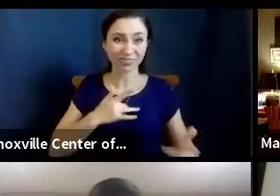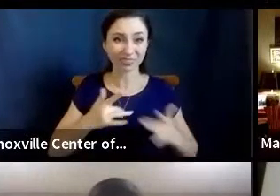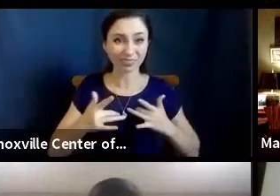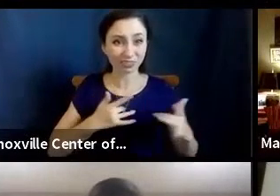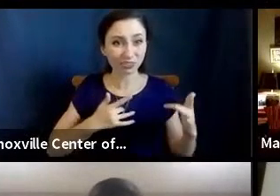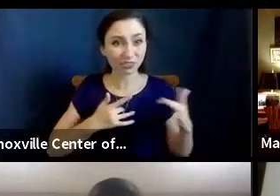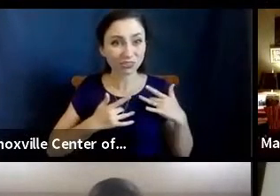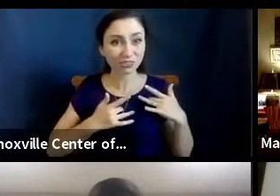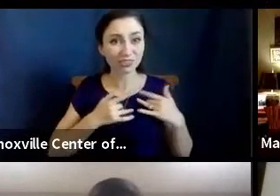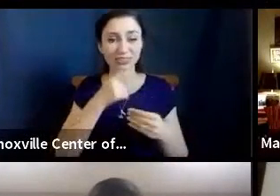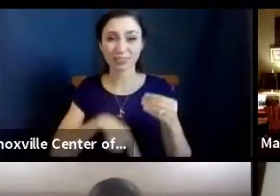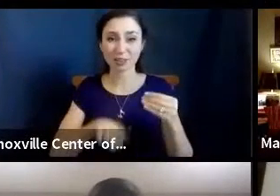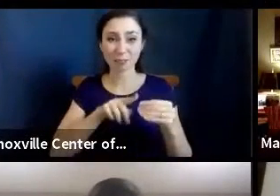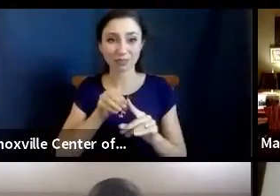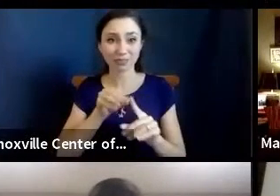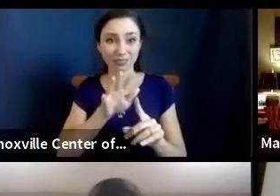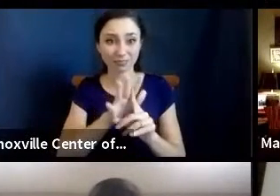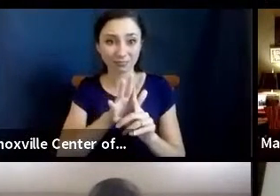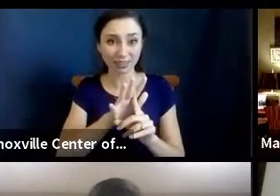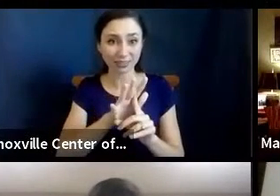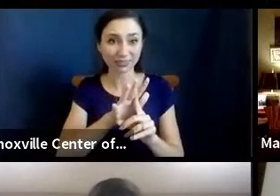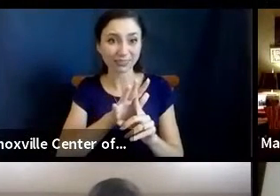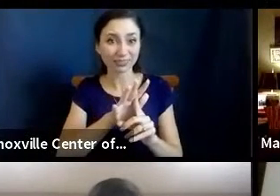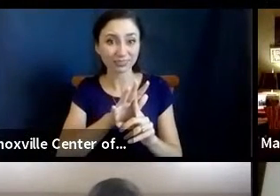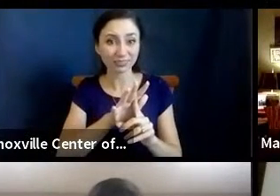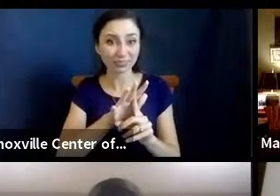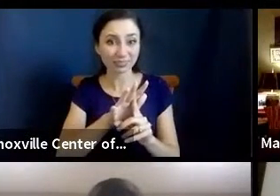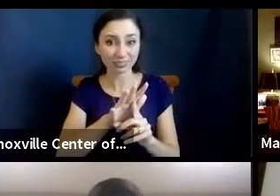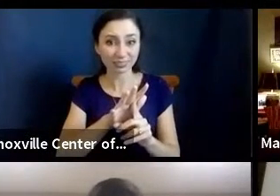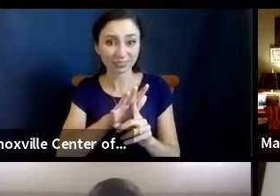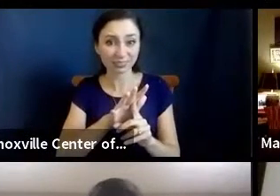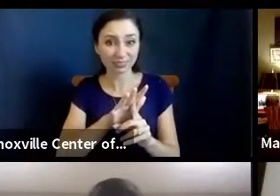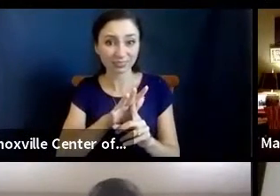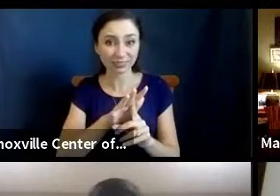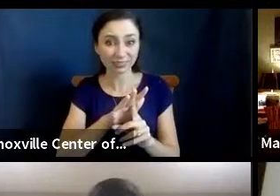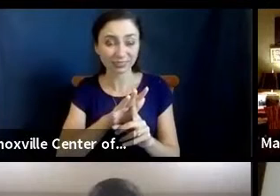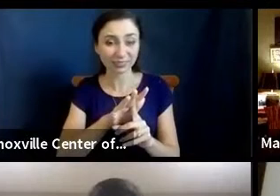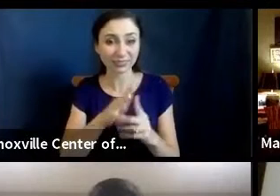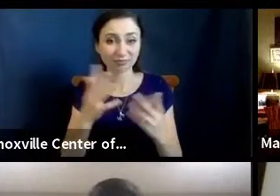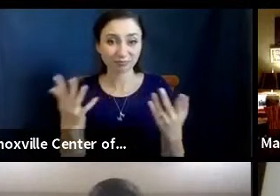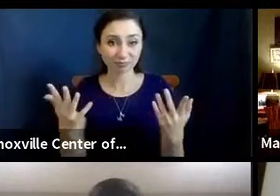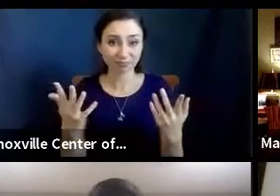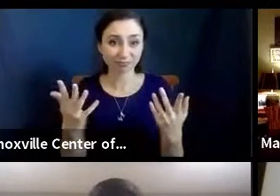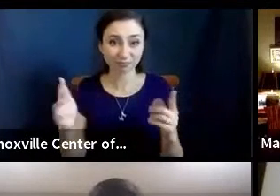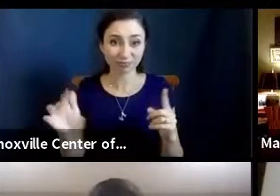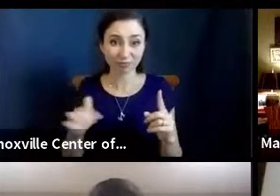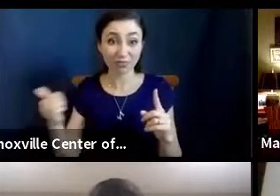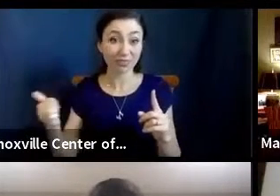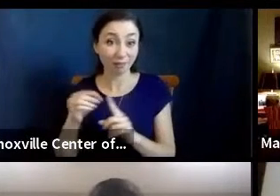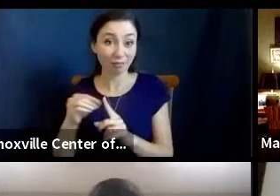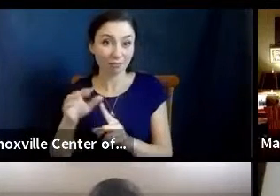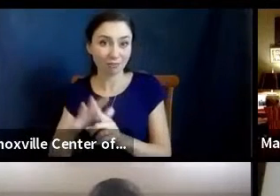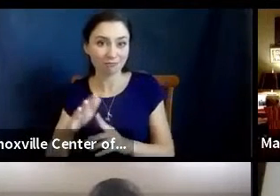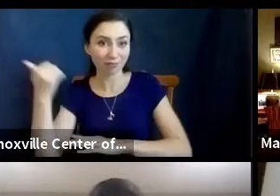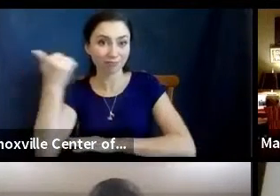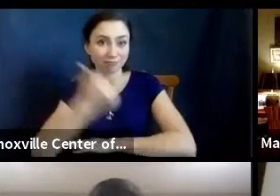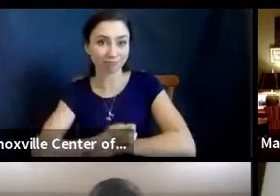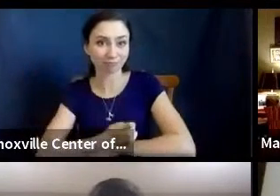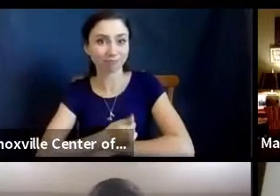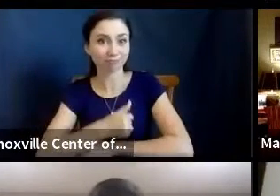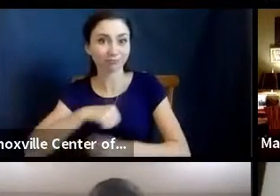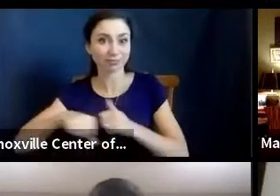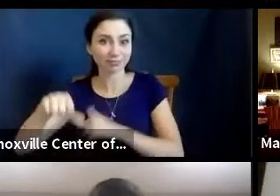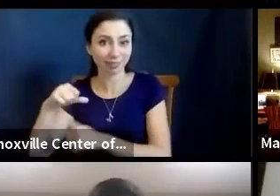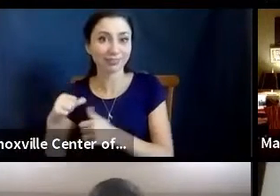the greater effects on the other effects of shutting down society versus